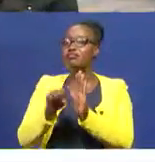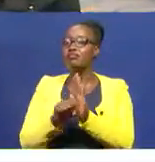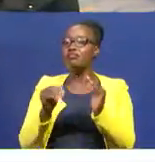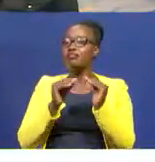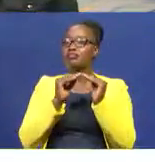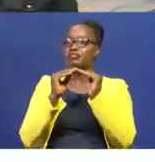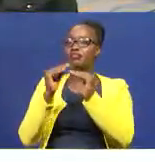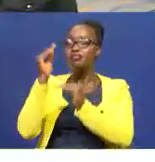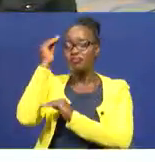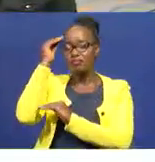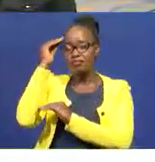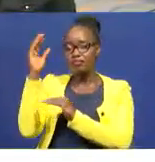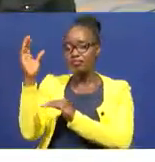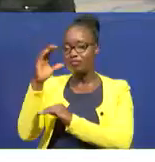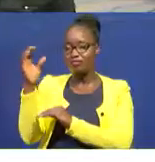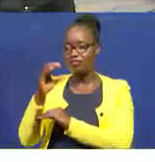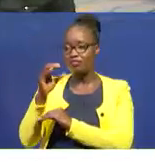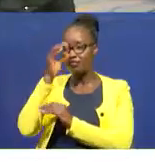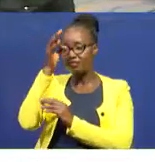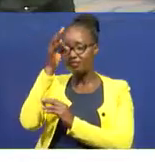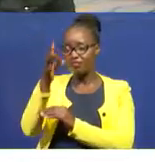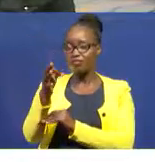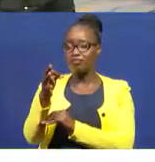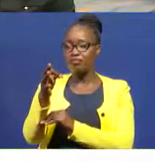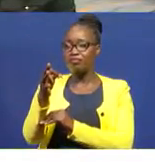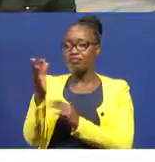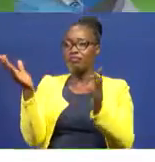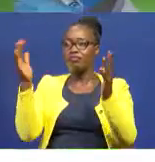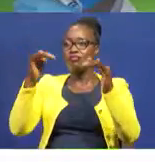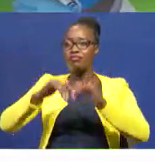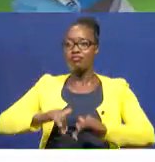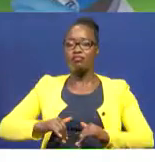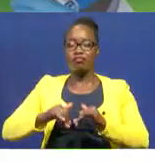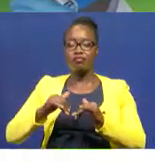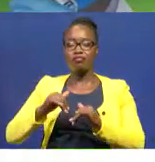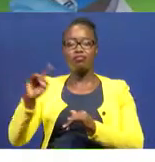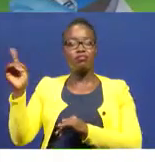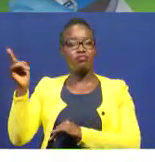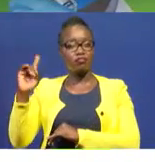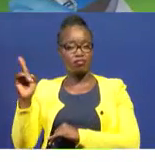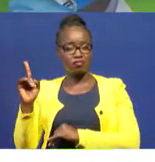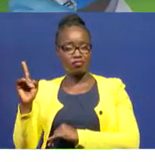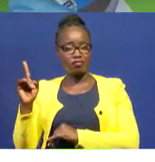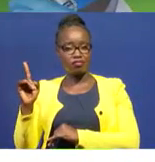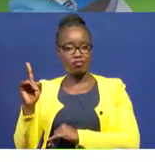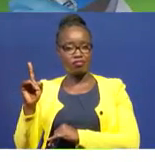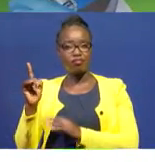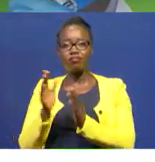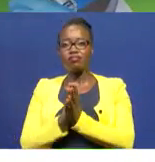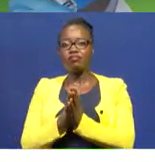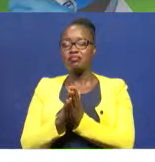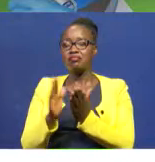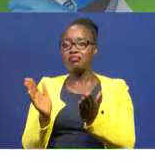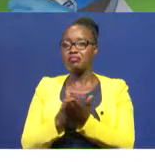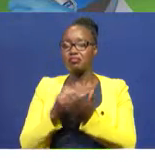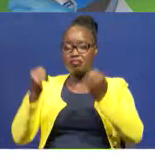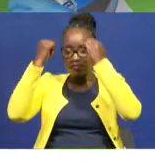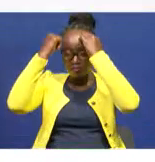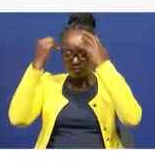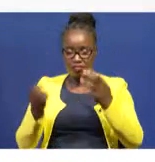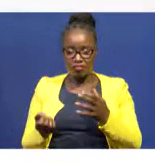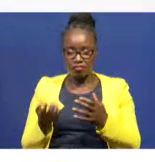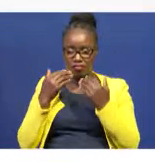education during a Citizens of the Future Education Summit in Nairobi shows that a third of the learners have no clear understanding of the